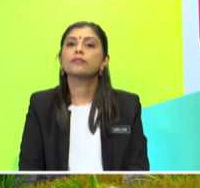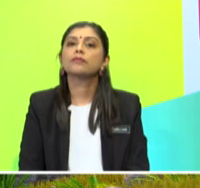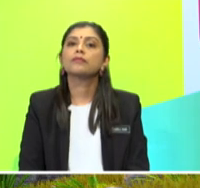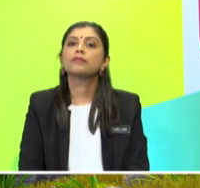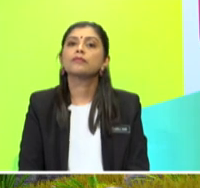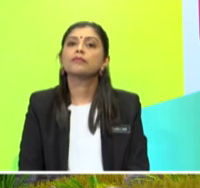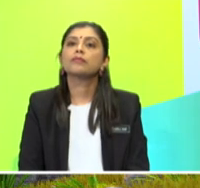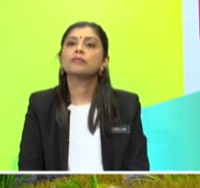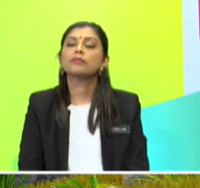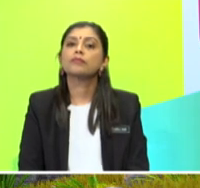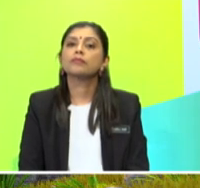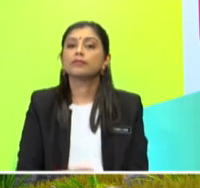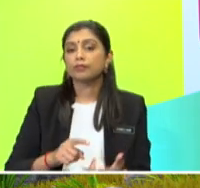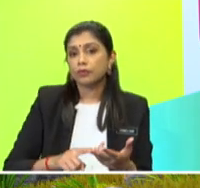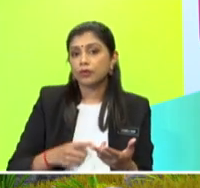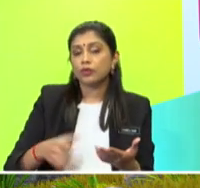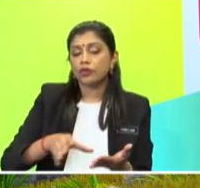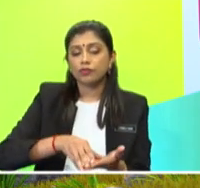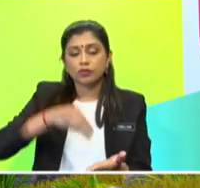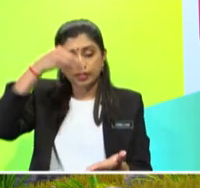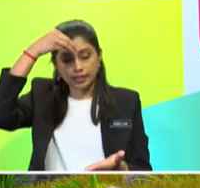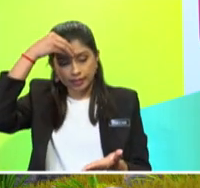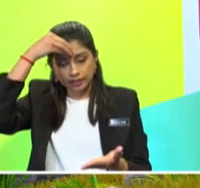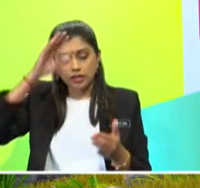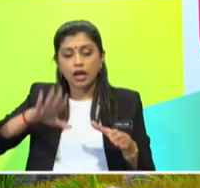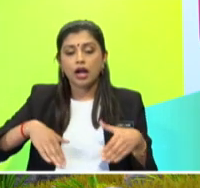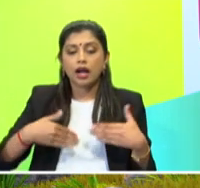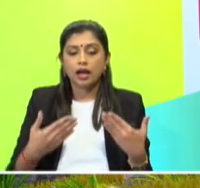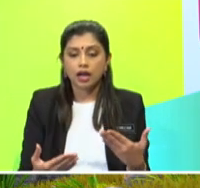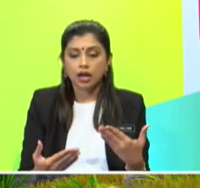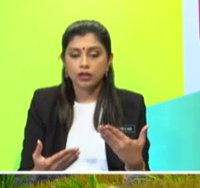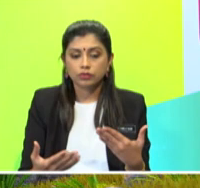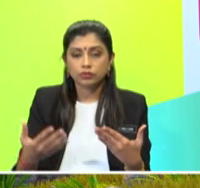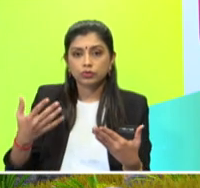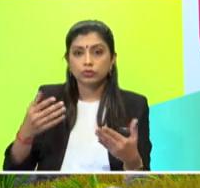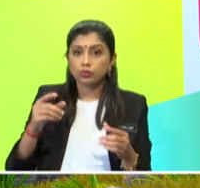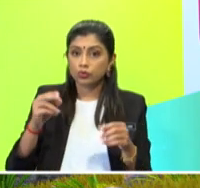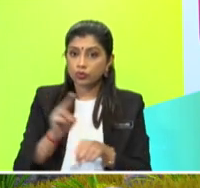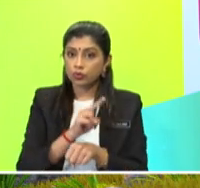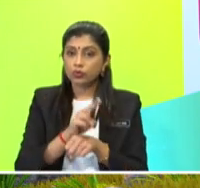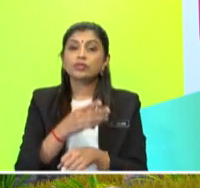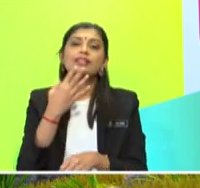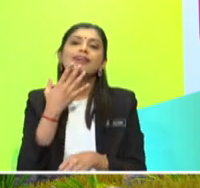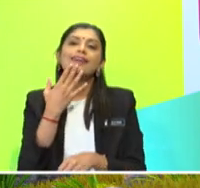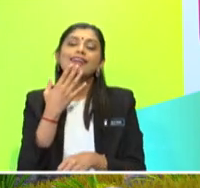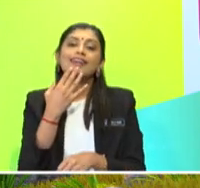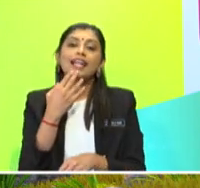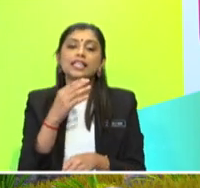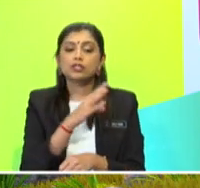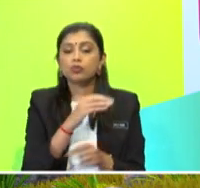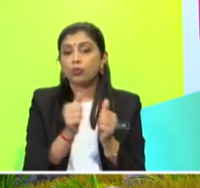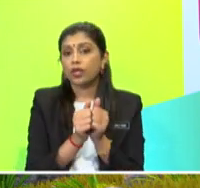So today, madam, I've discovered how to link the ideas of colours using linking words and conjunctions in